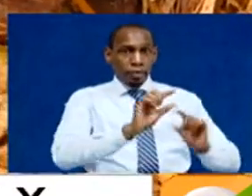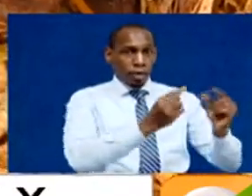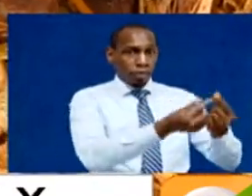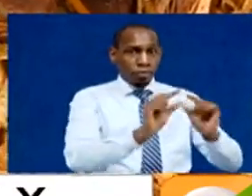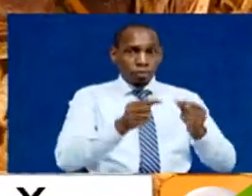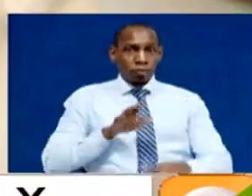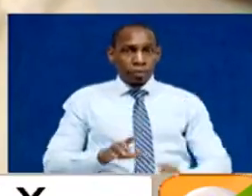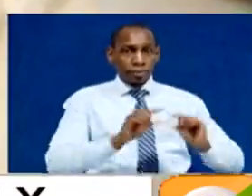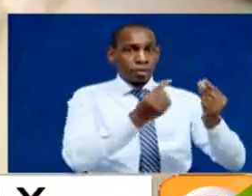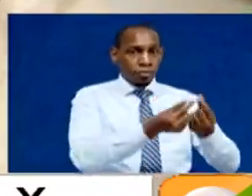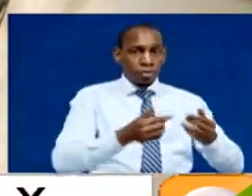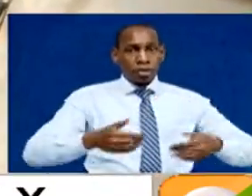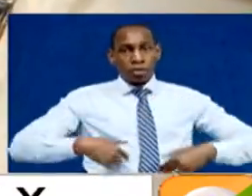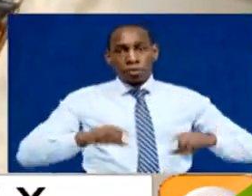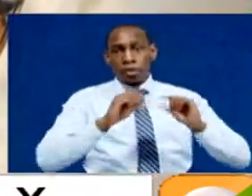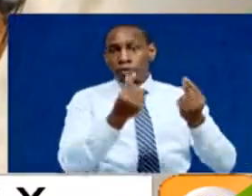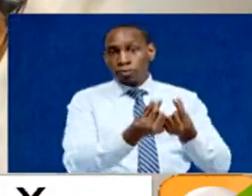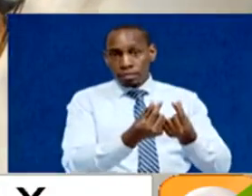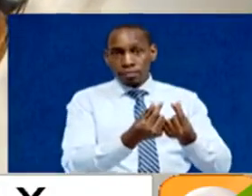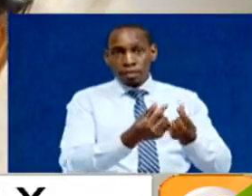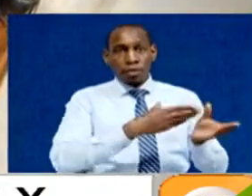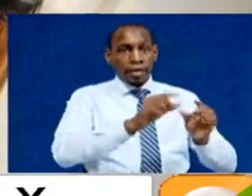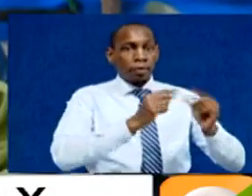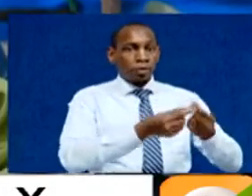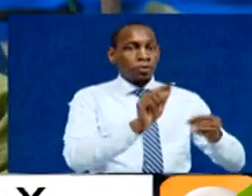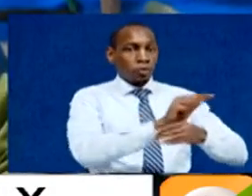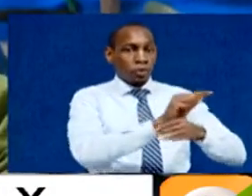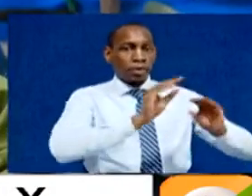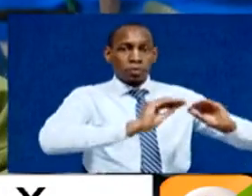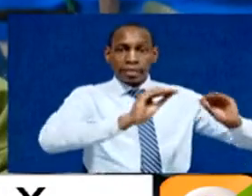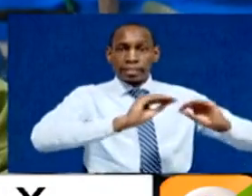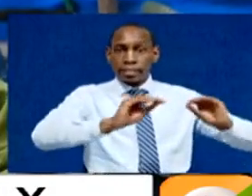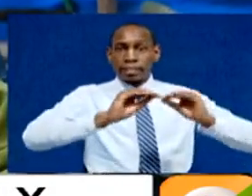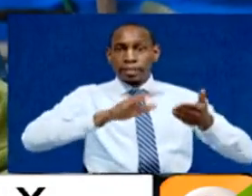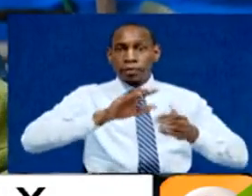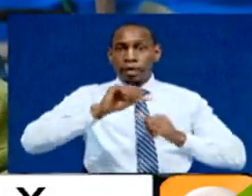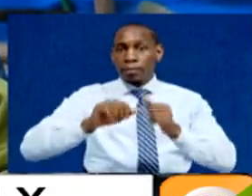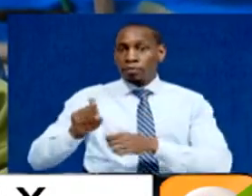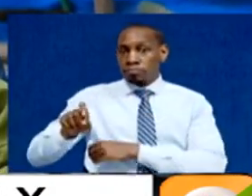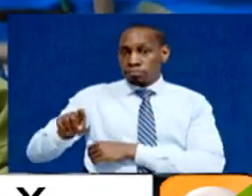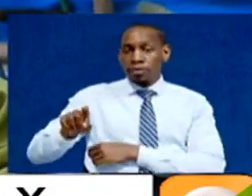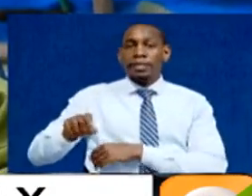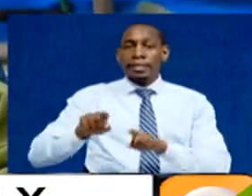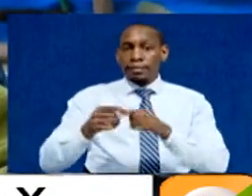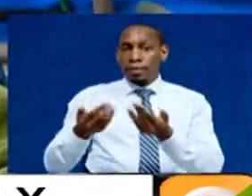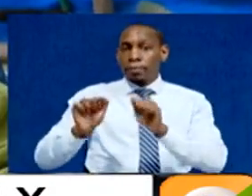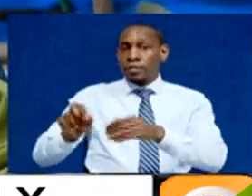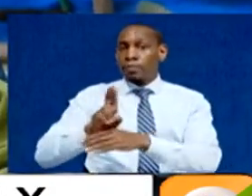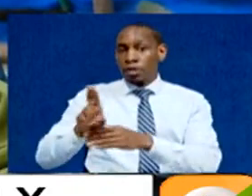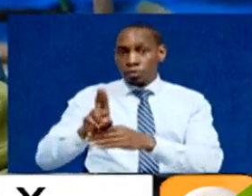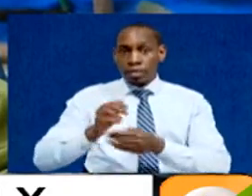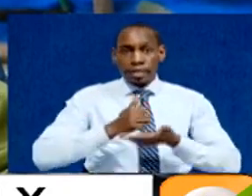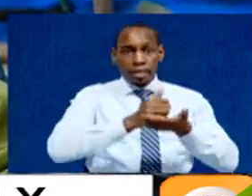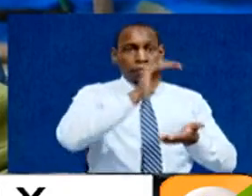groups, women groups or youth groups. We are going to the groups and training them, educating them more about the black soldier flies and how they can use it